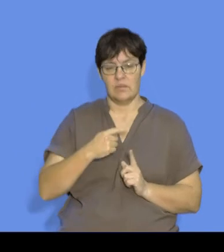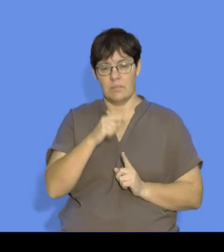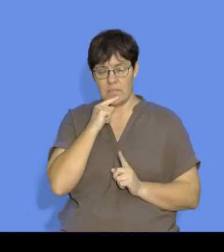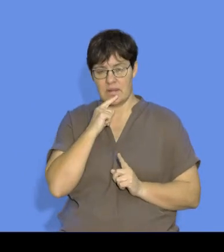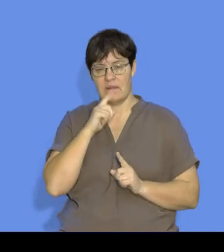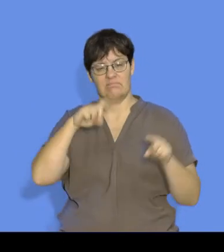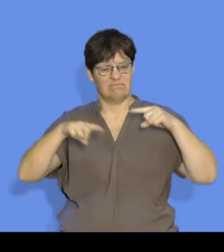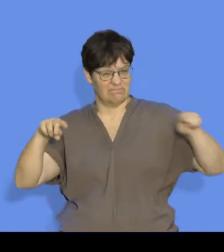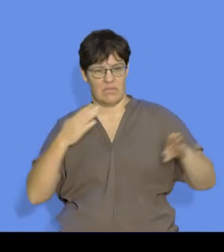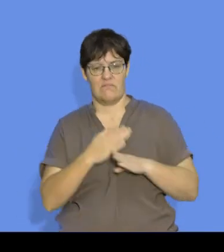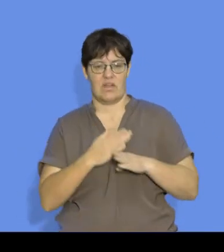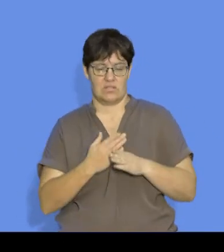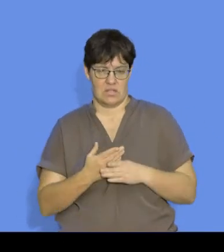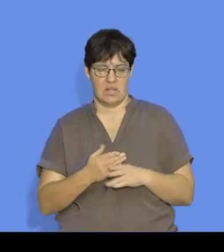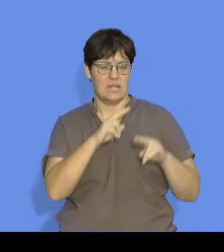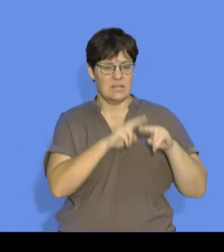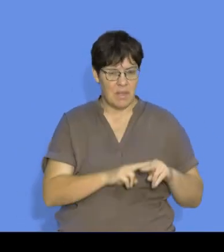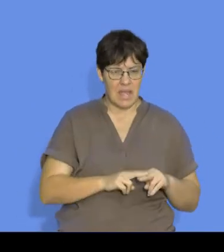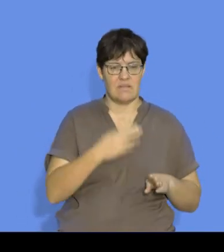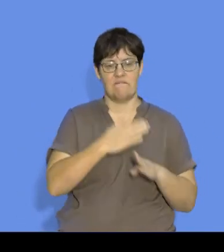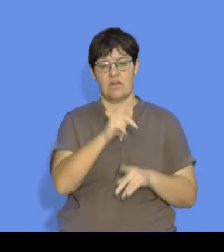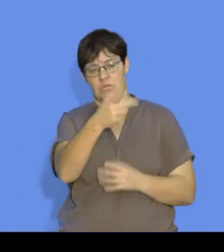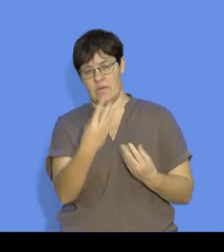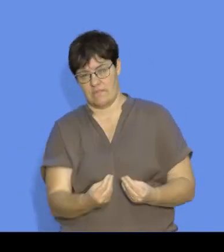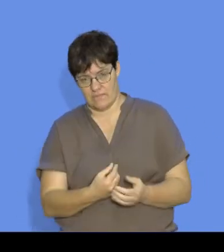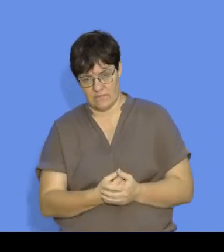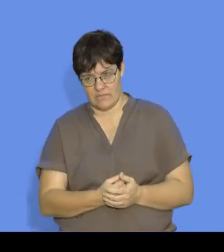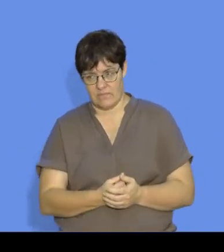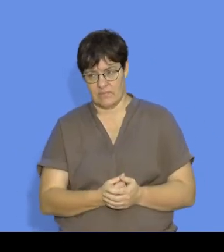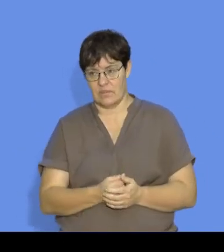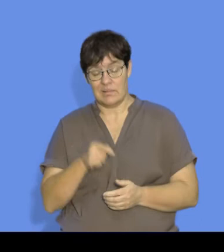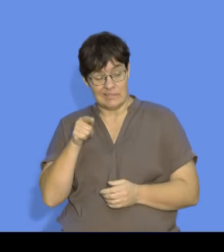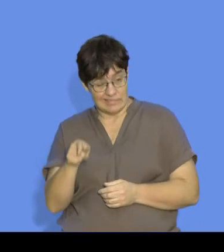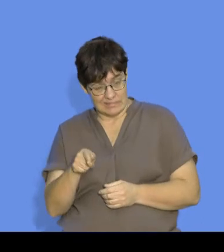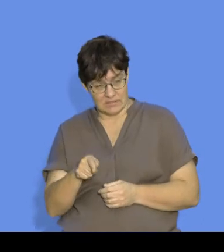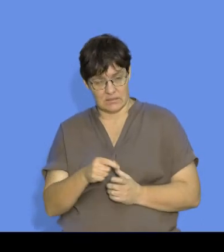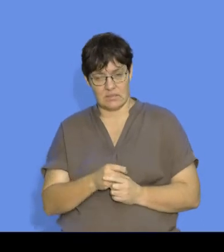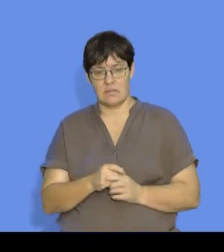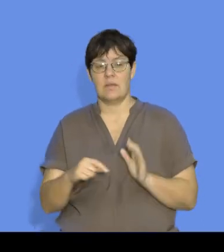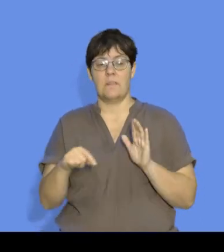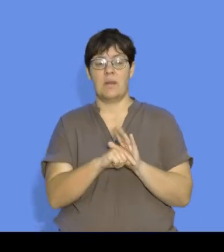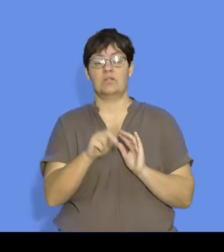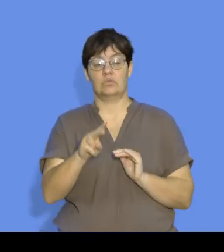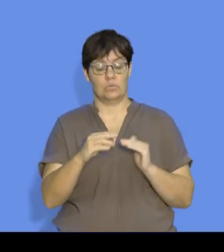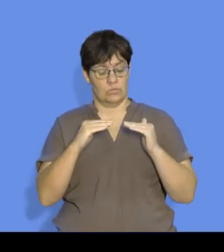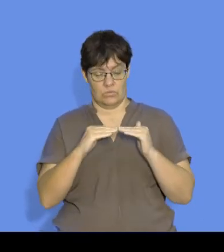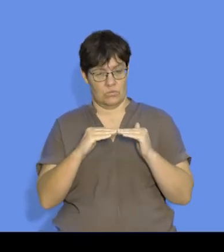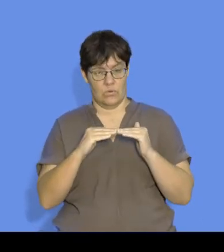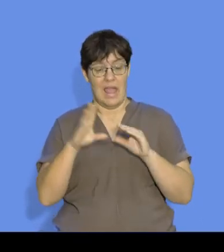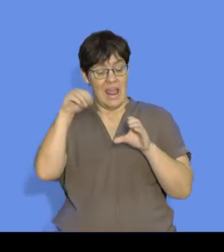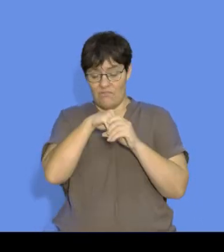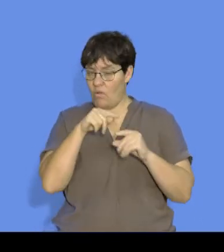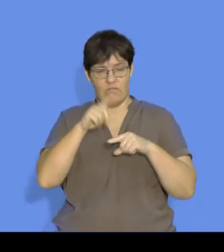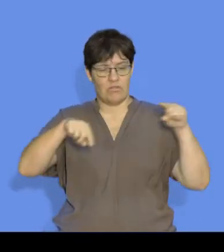normally differs with all the functions depending on what function you have. But here specifically, -2 is